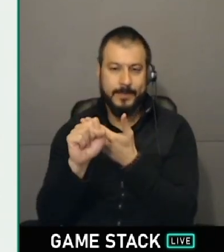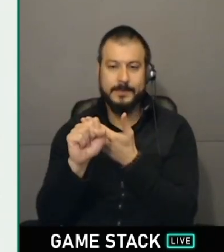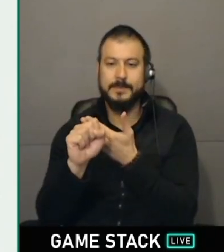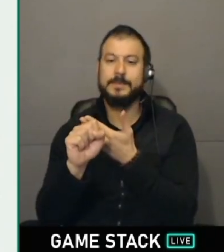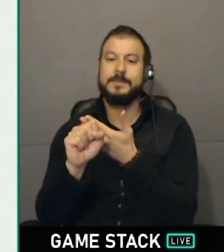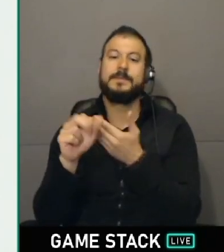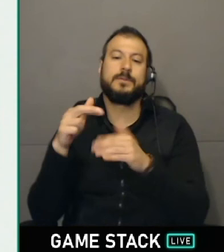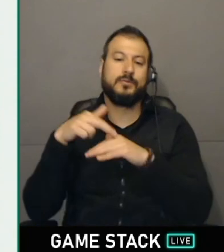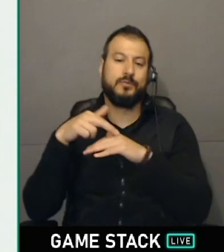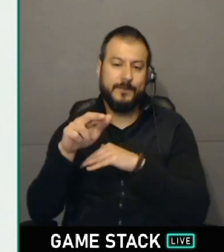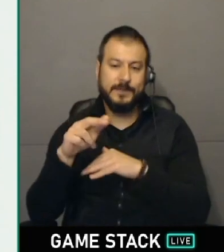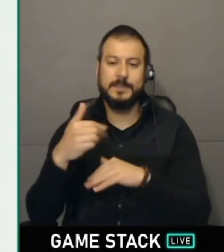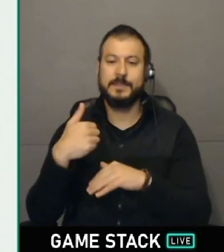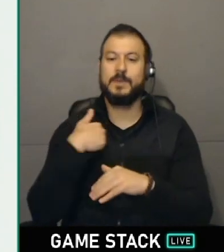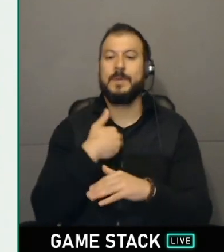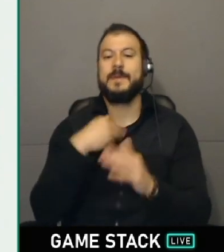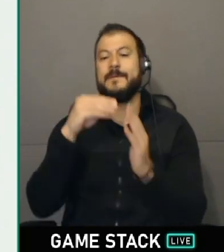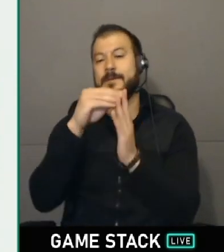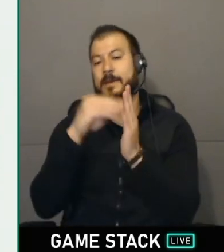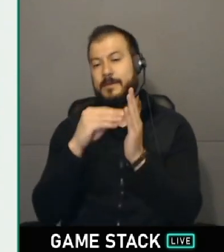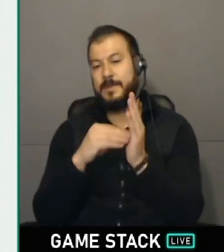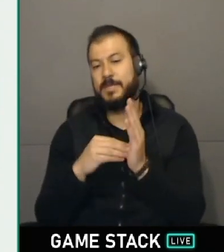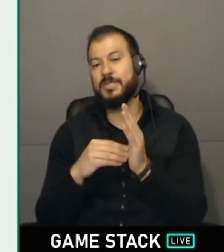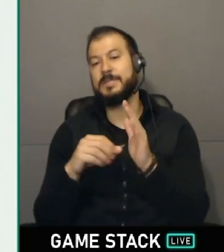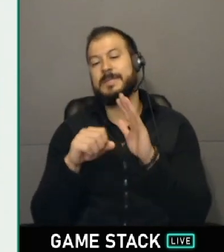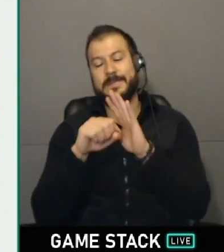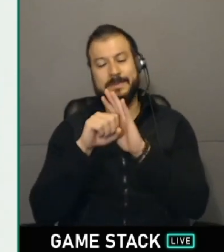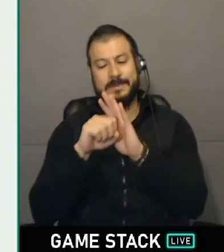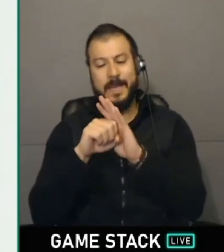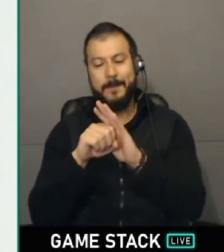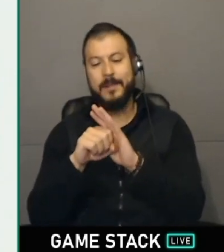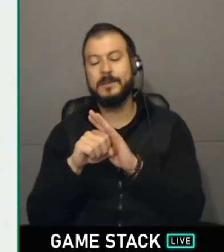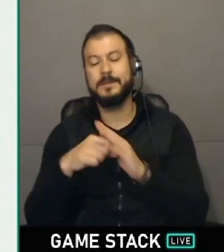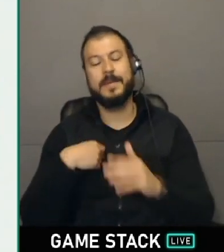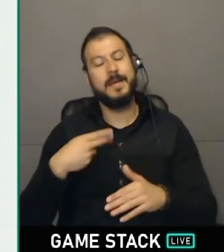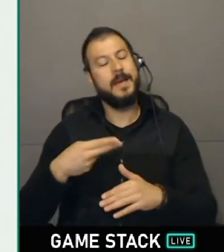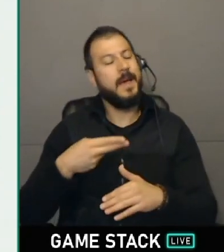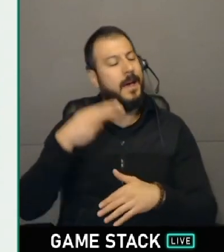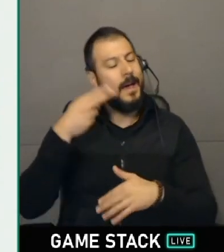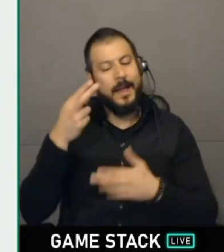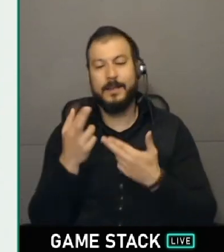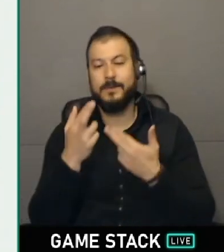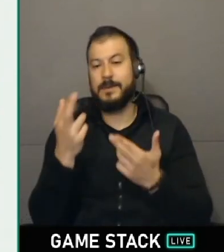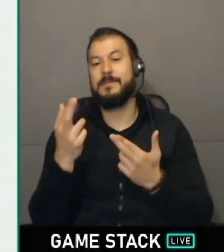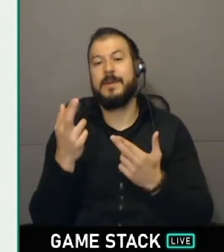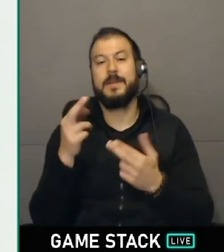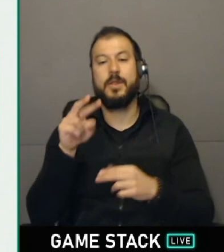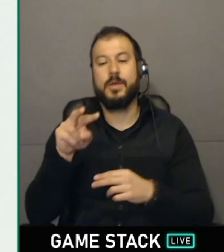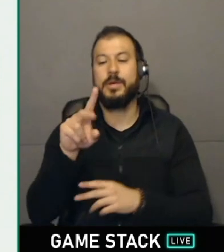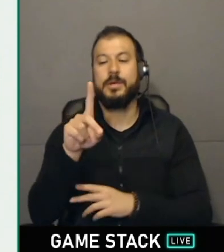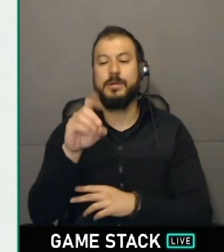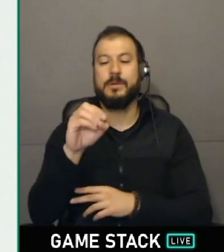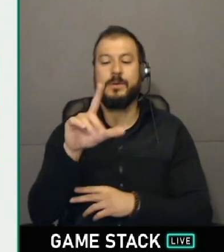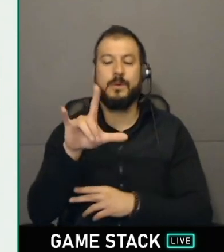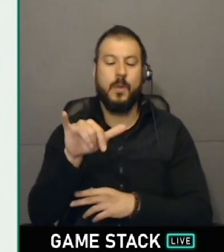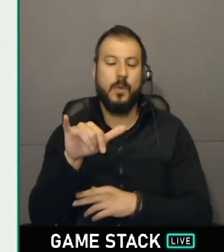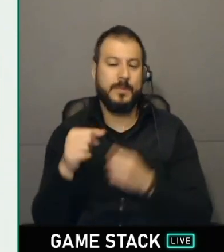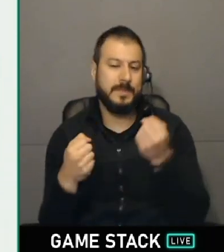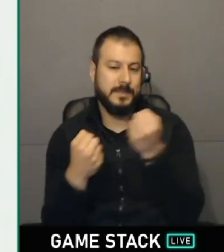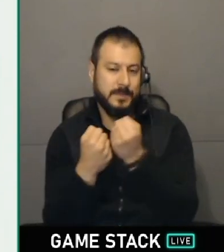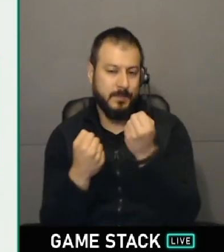has documentation and samples. I highly recommend looking at Dolby's support